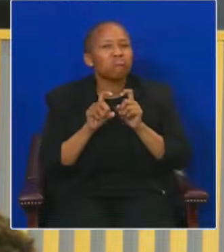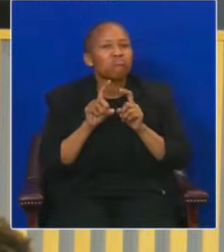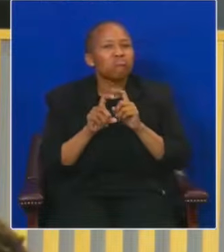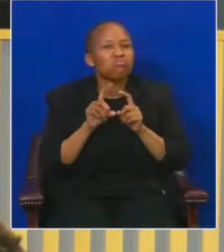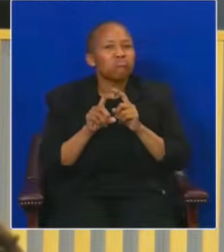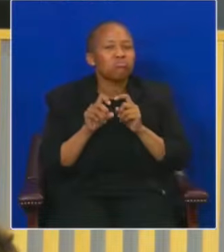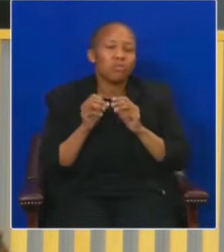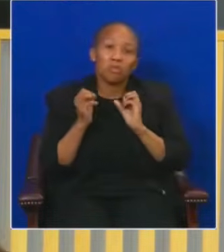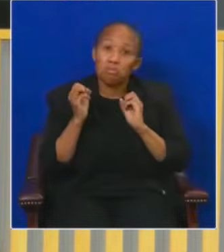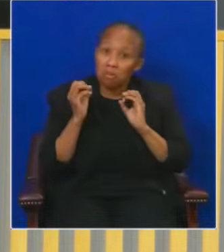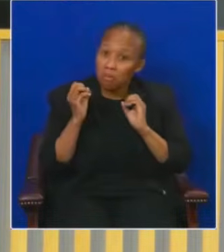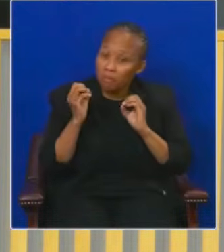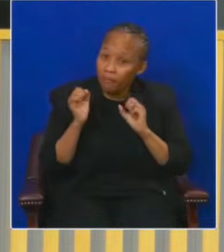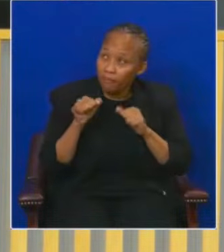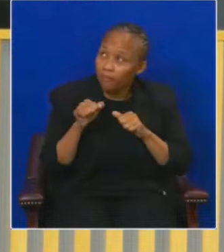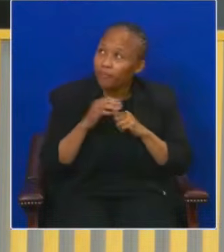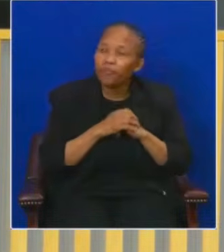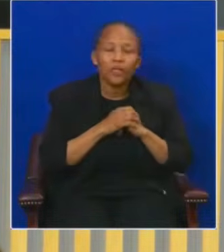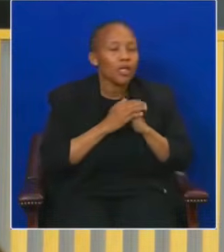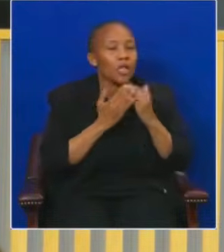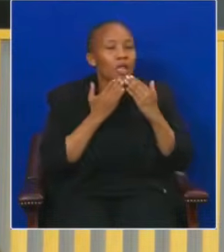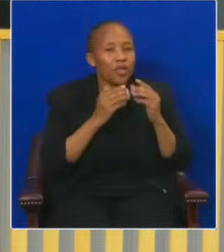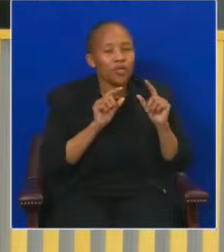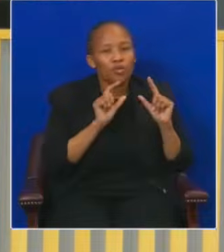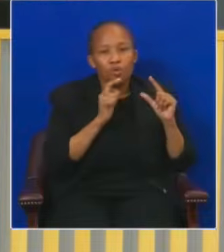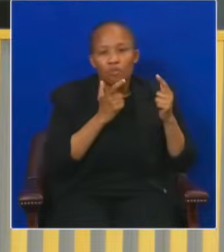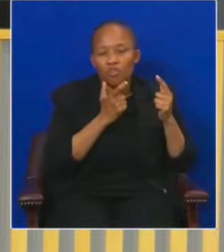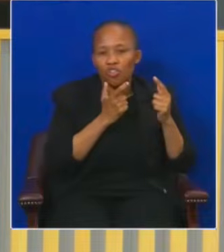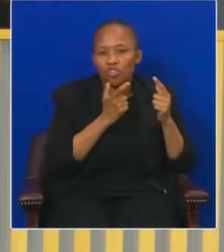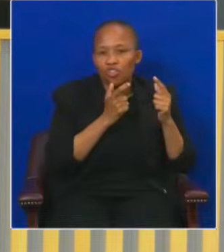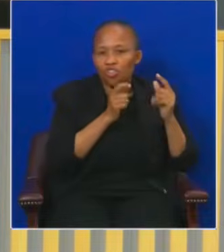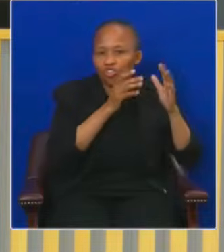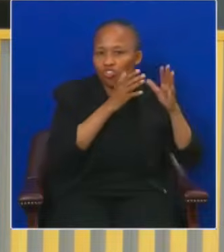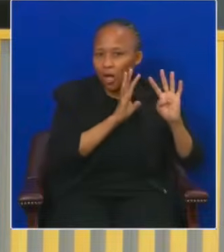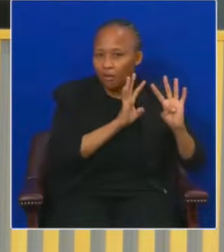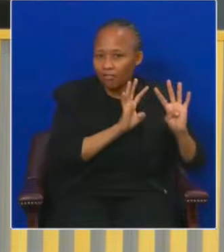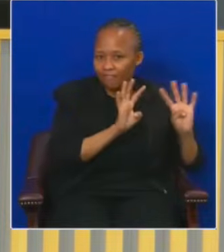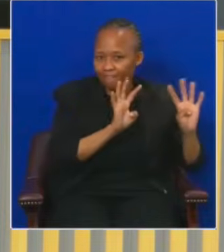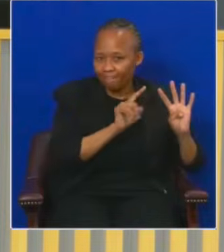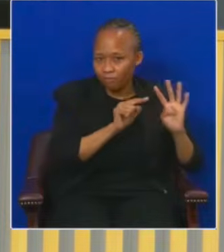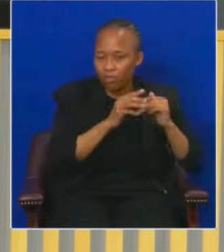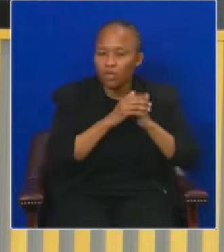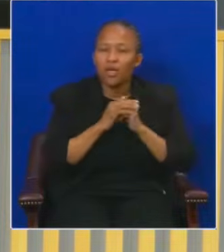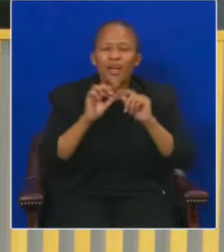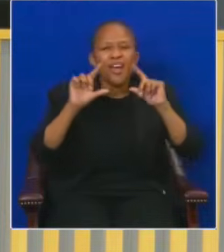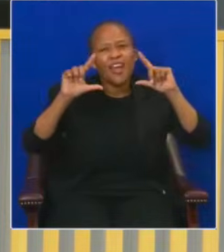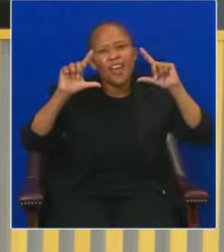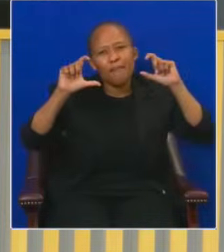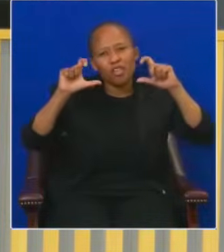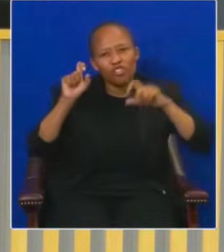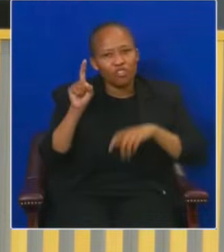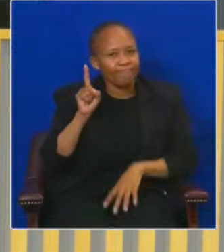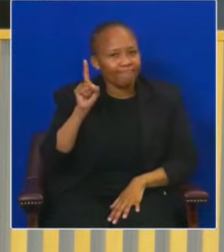Thank you, Commissioners. This image has been